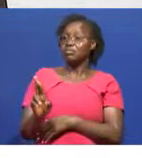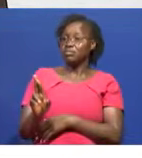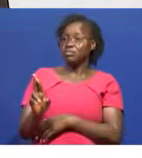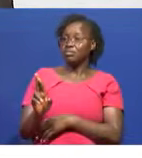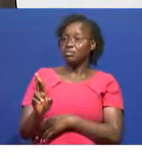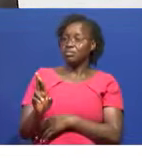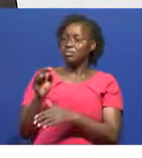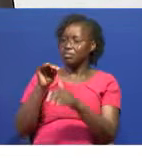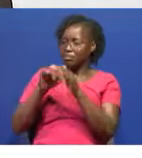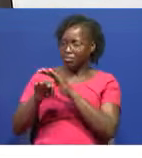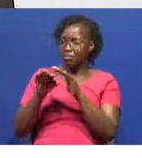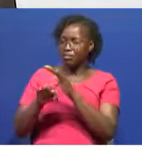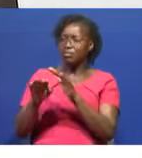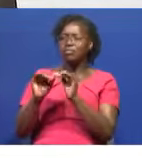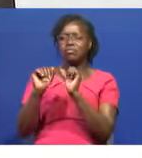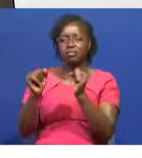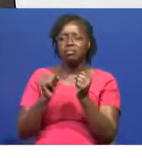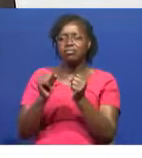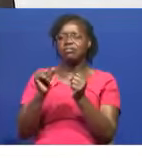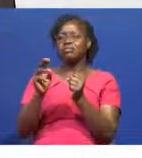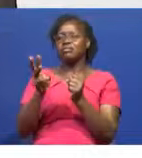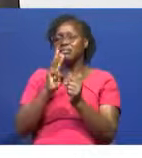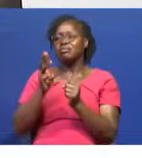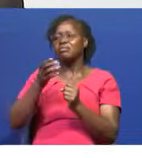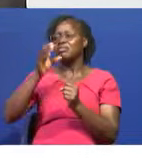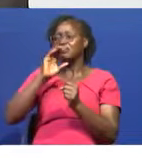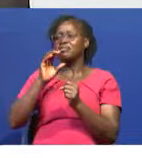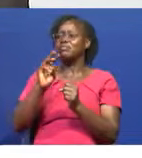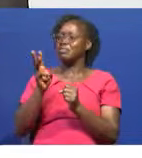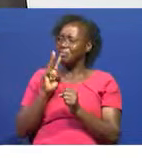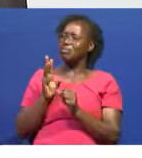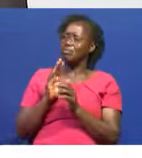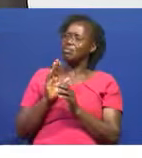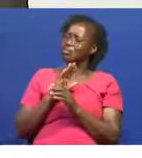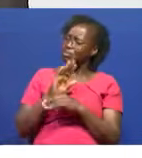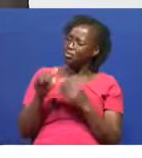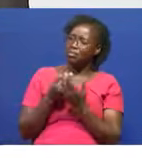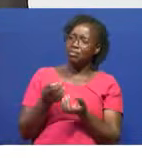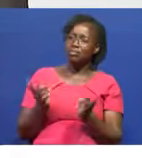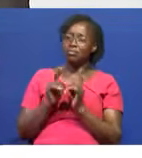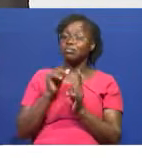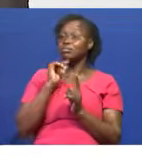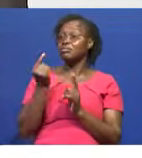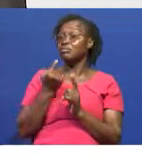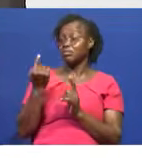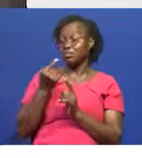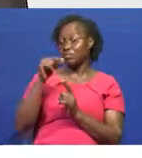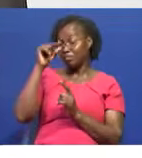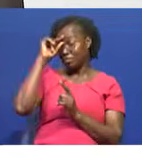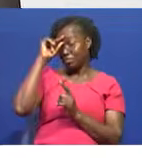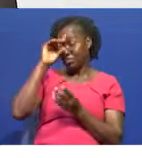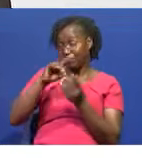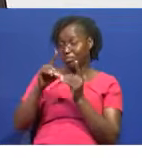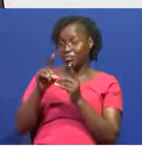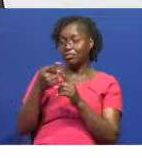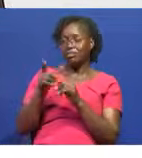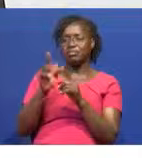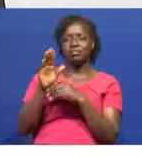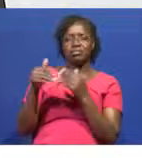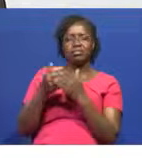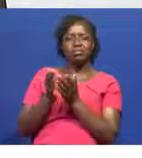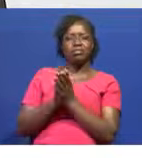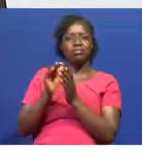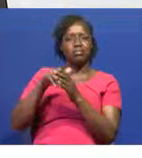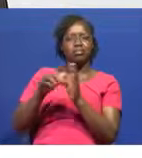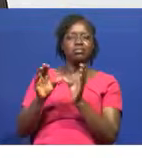have access to safe water, drinking water, hygiene. It is all of us, not just the government, not just the data, all of us within the communities that you